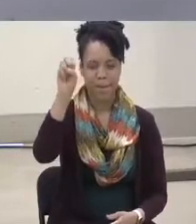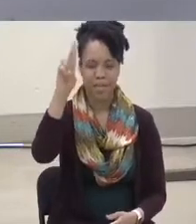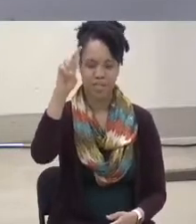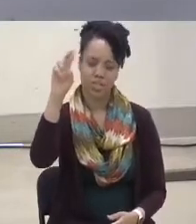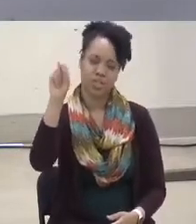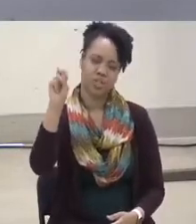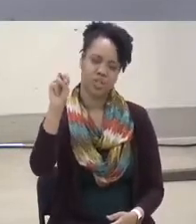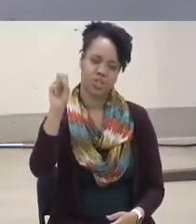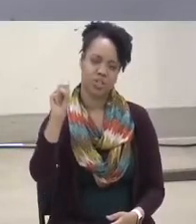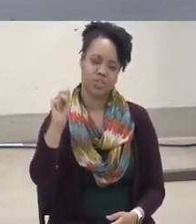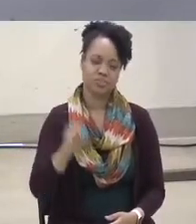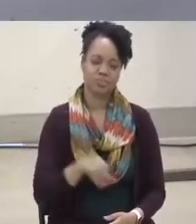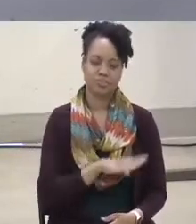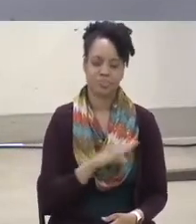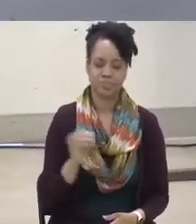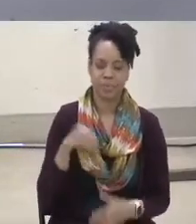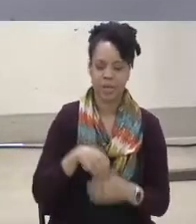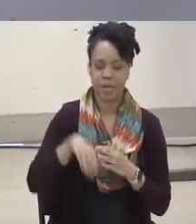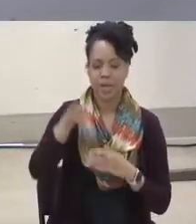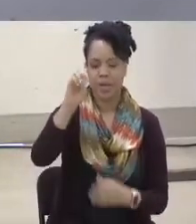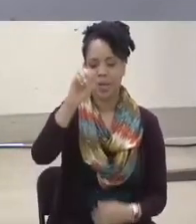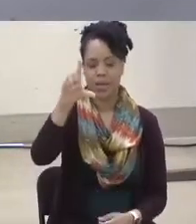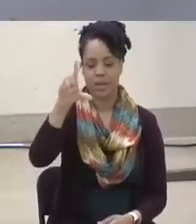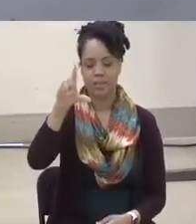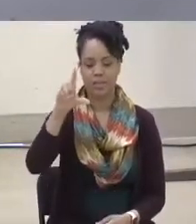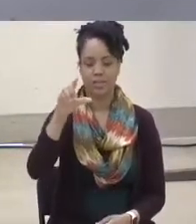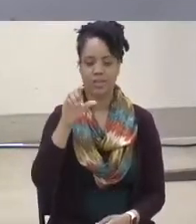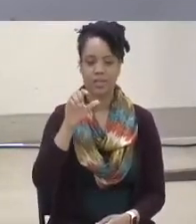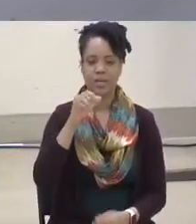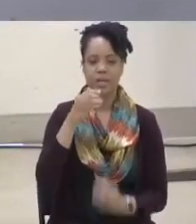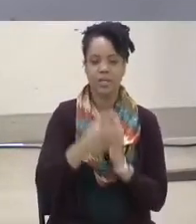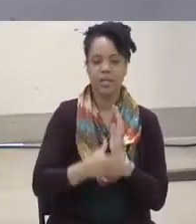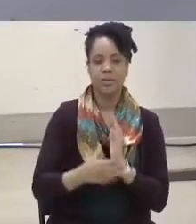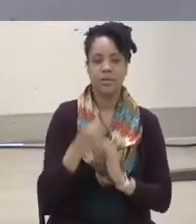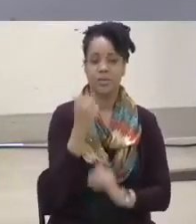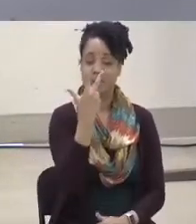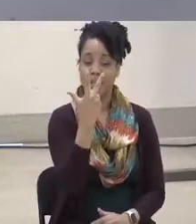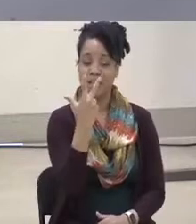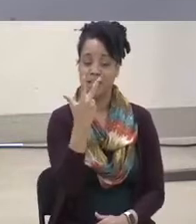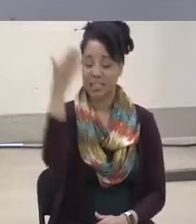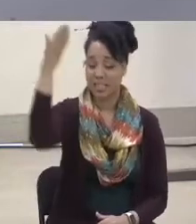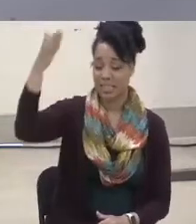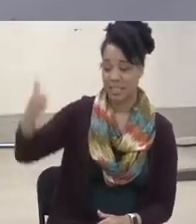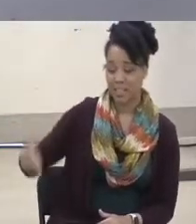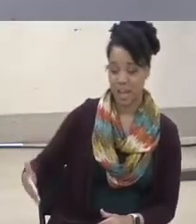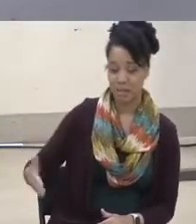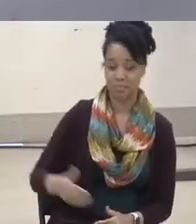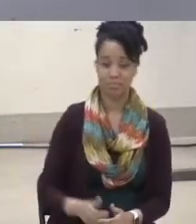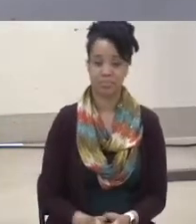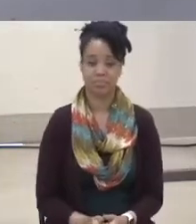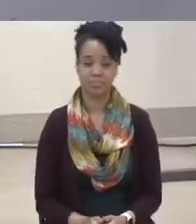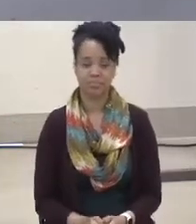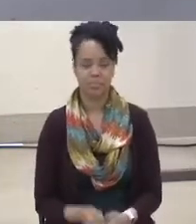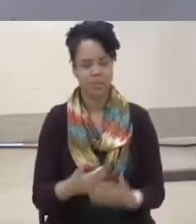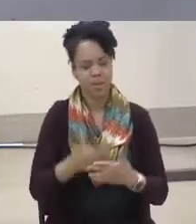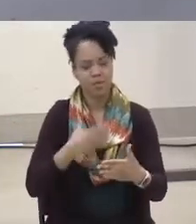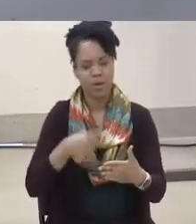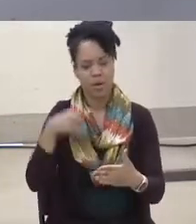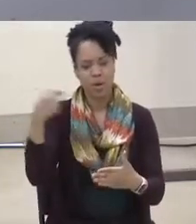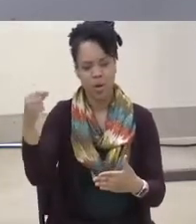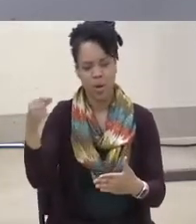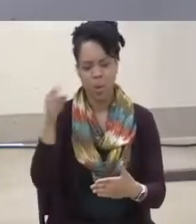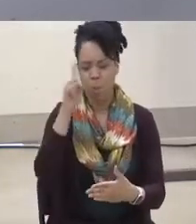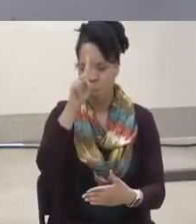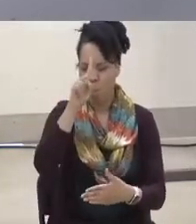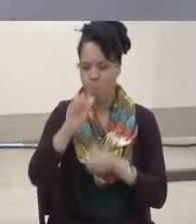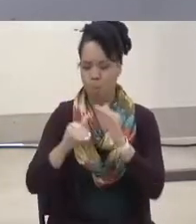eran patrones. And in Colossians 3 that it was shadows. Y en Colosenses 3 que eran sombras. Before I go a